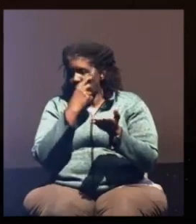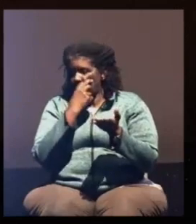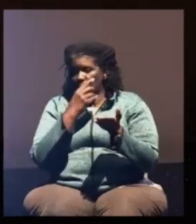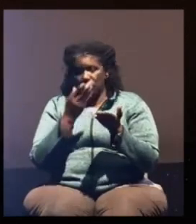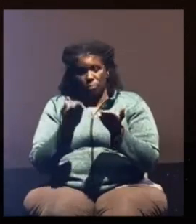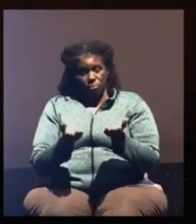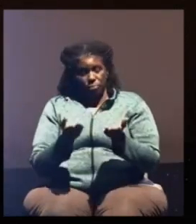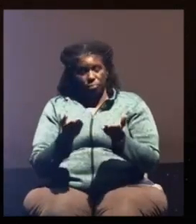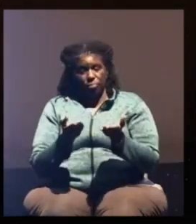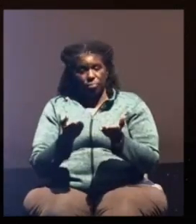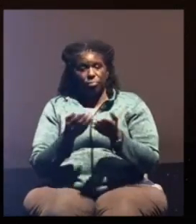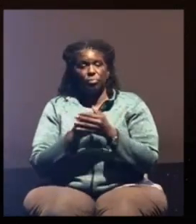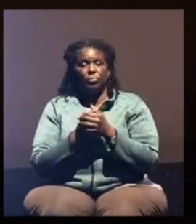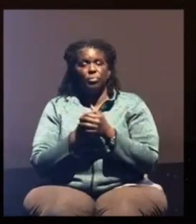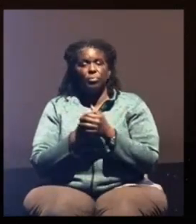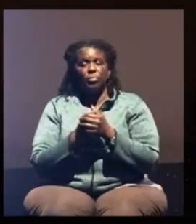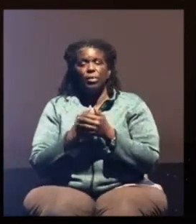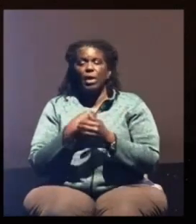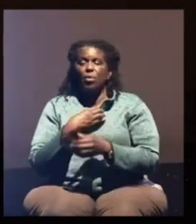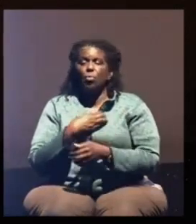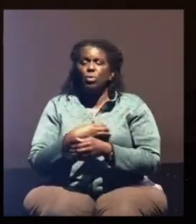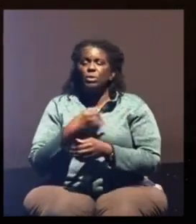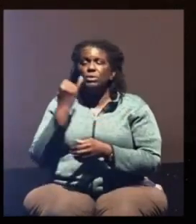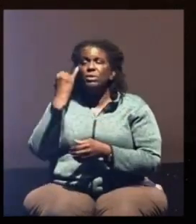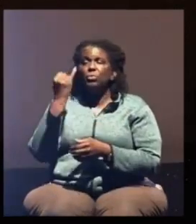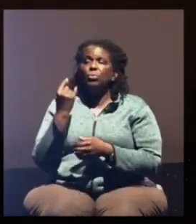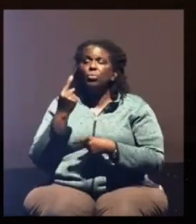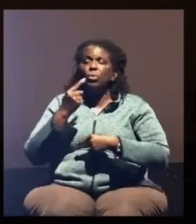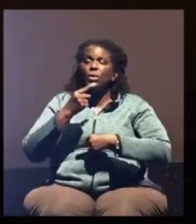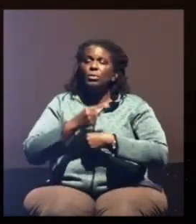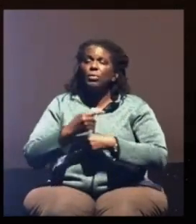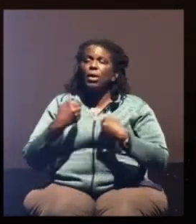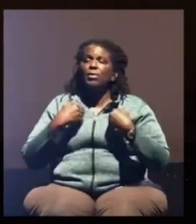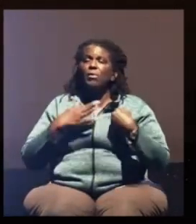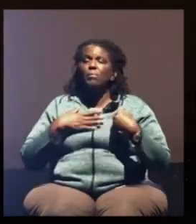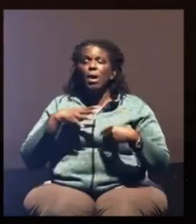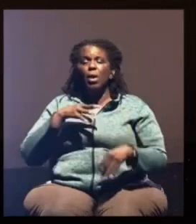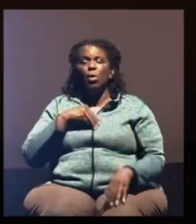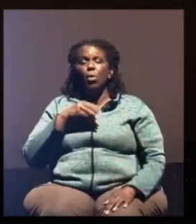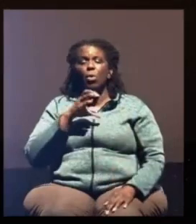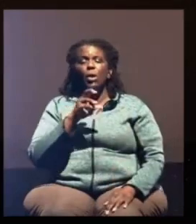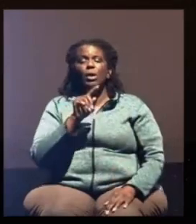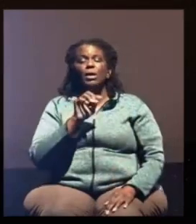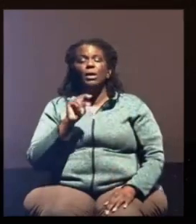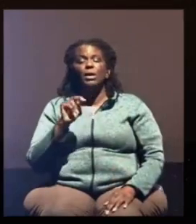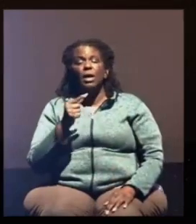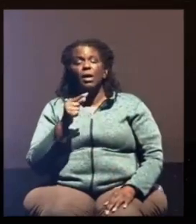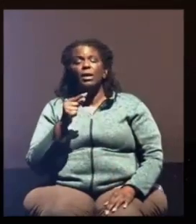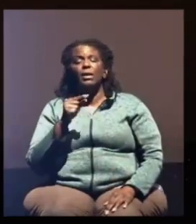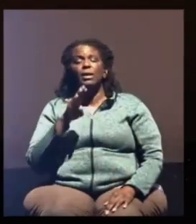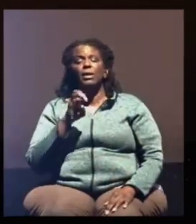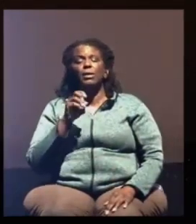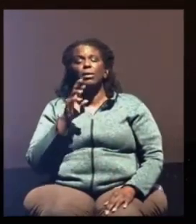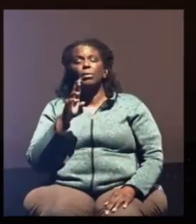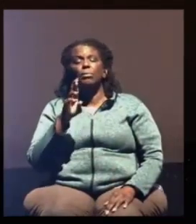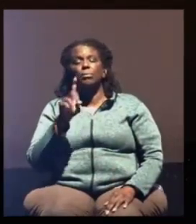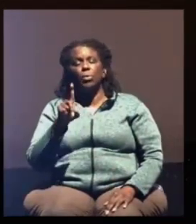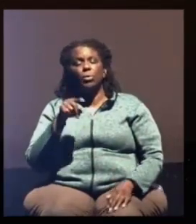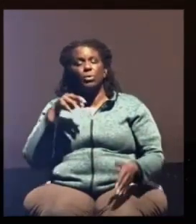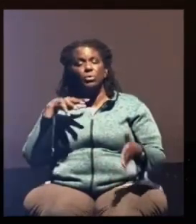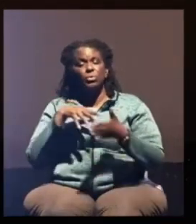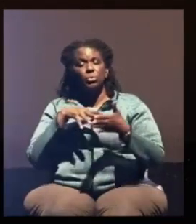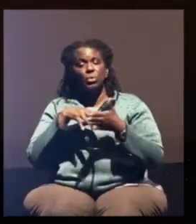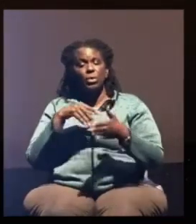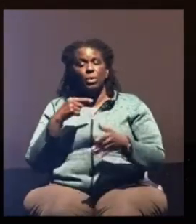was to me. I would wish and dream that one day having my own cutting board would be worthy of my studying. When I was